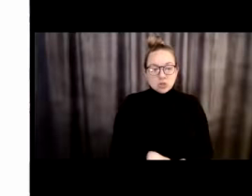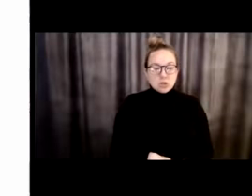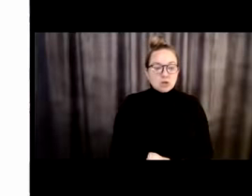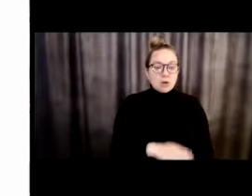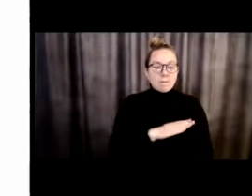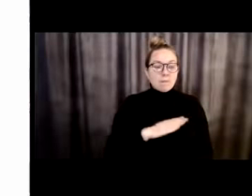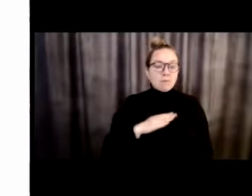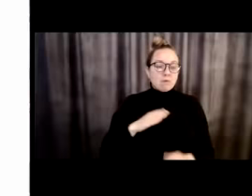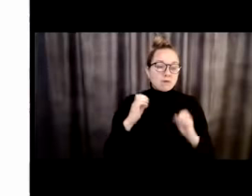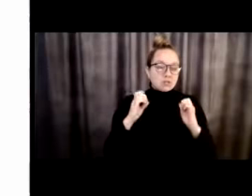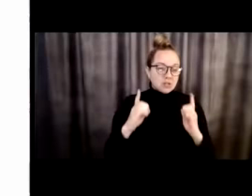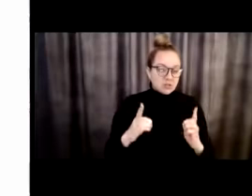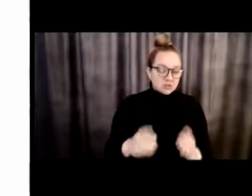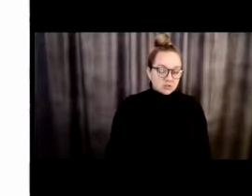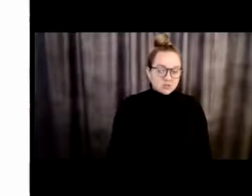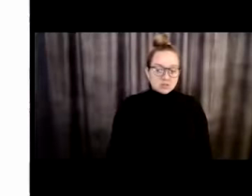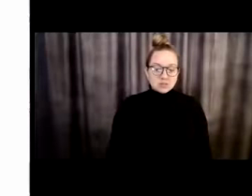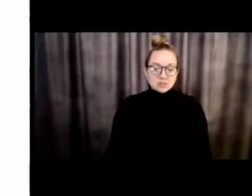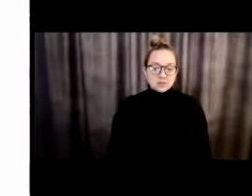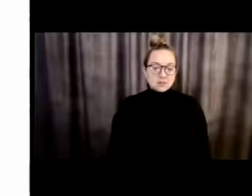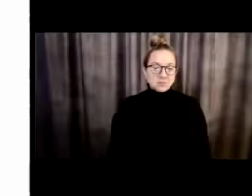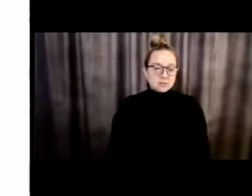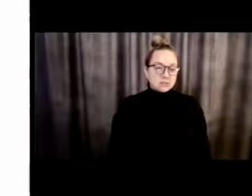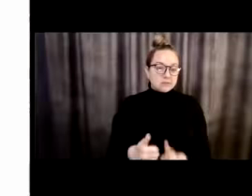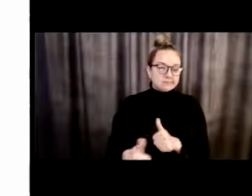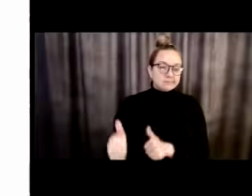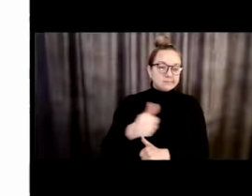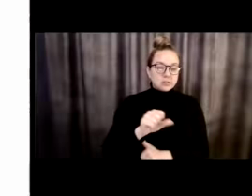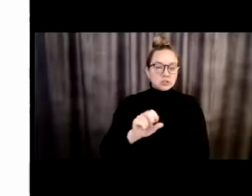Ed, definitely. The superintendent,